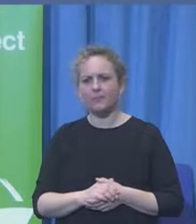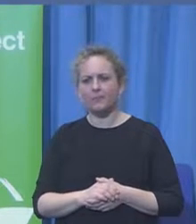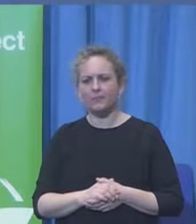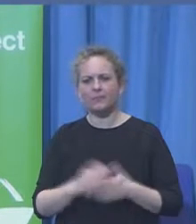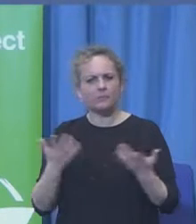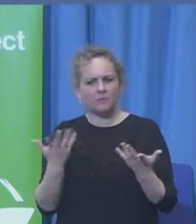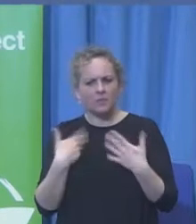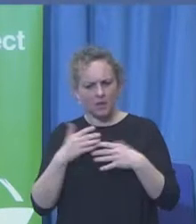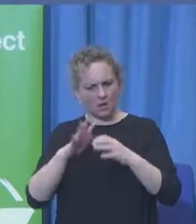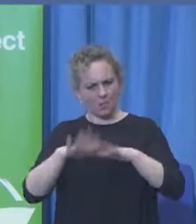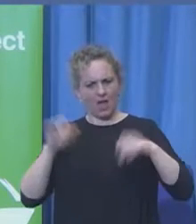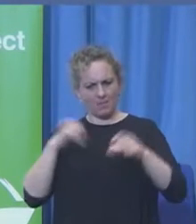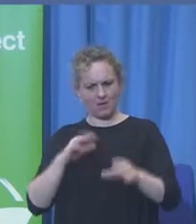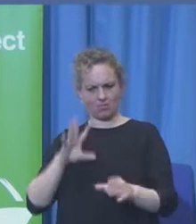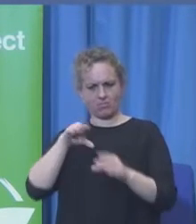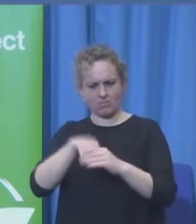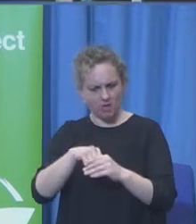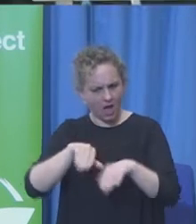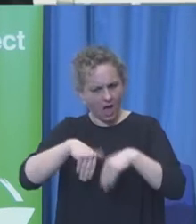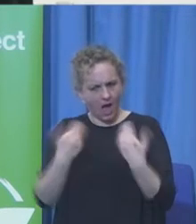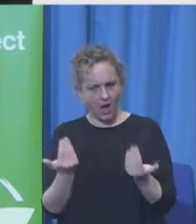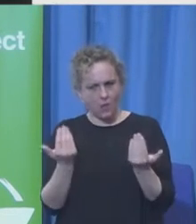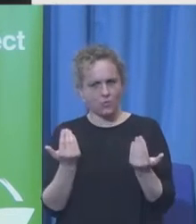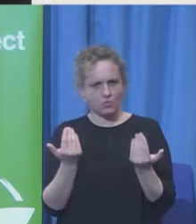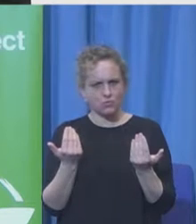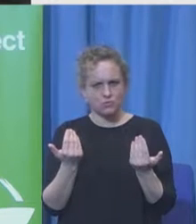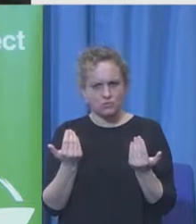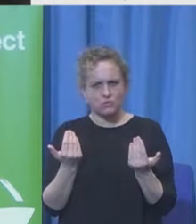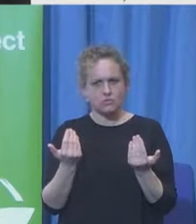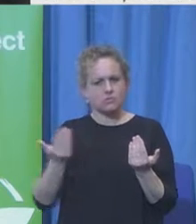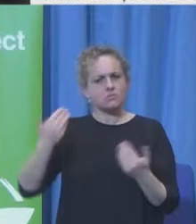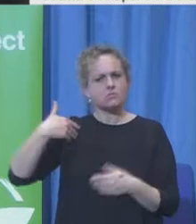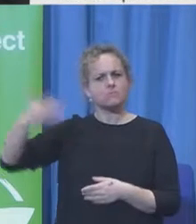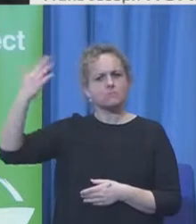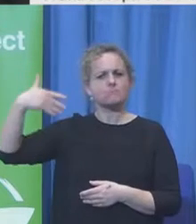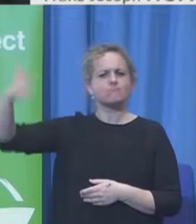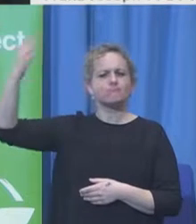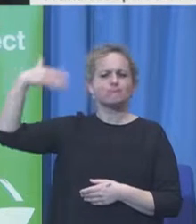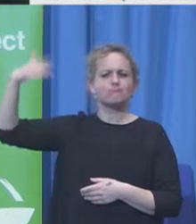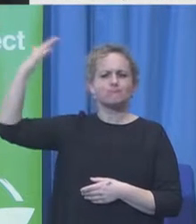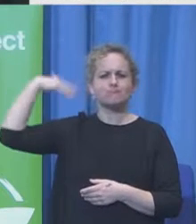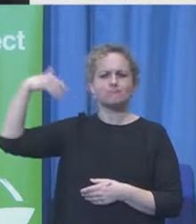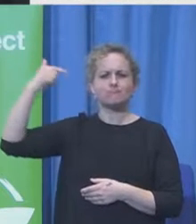I was asked by the Chancellor Wolfgang Christ and